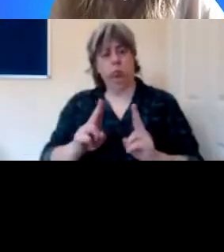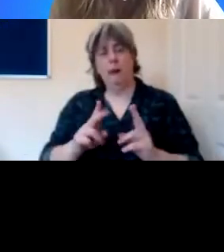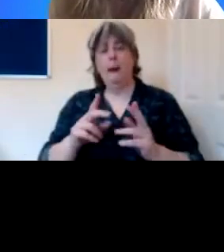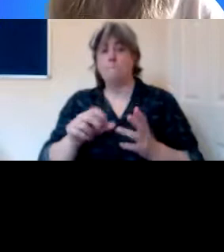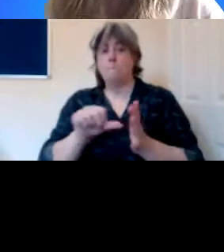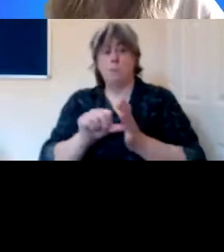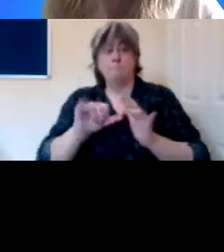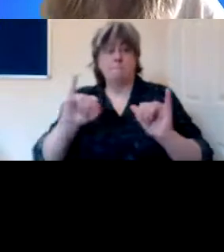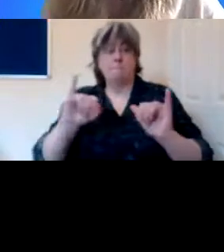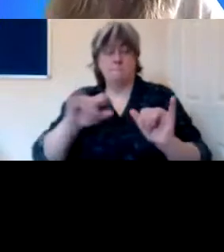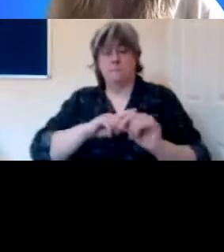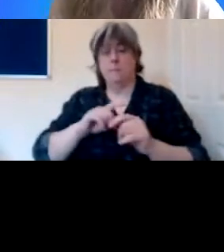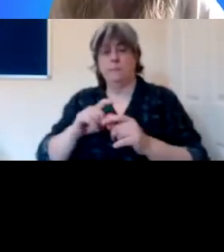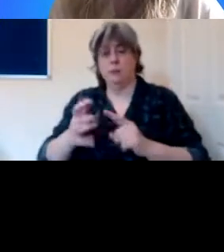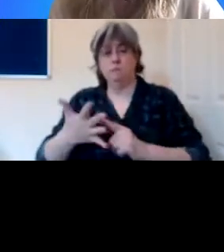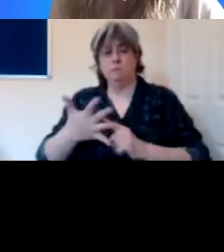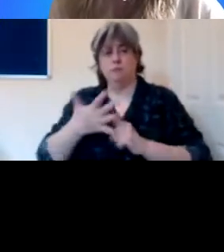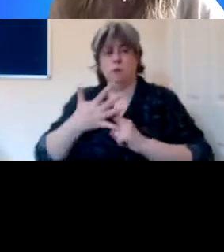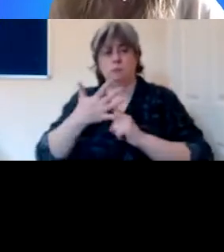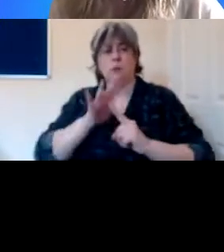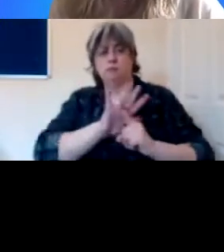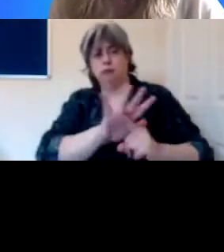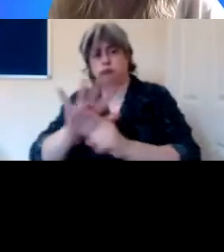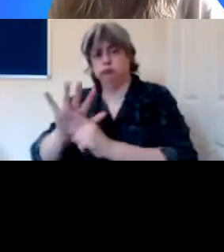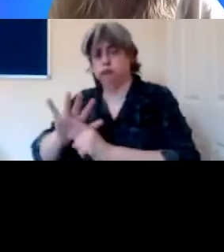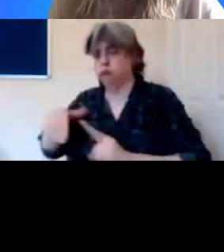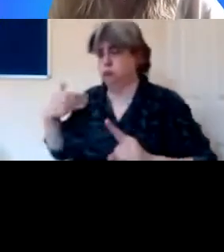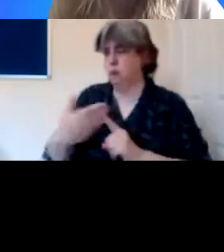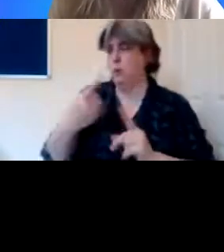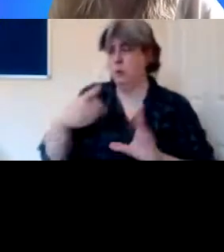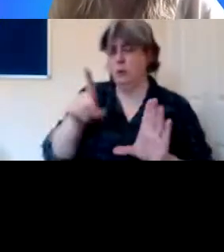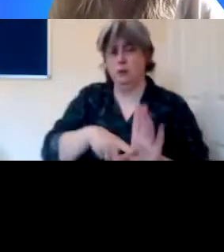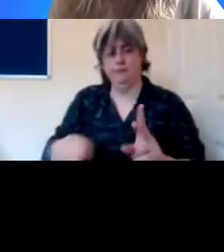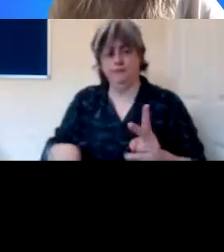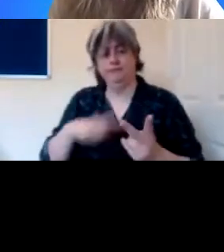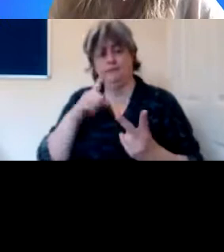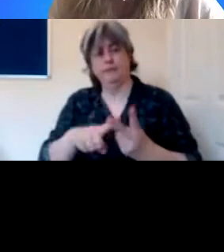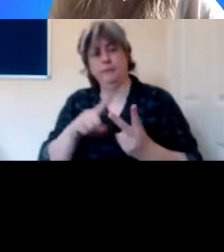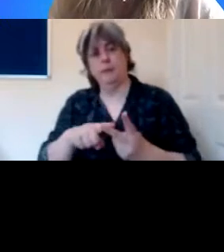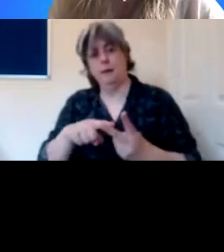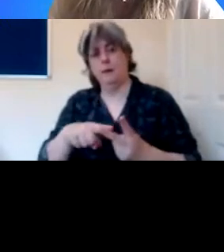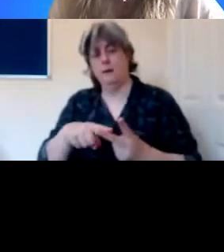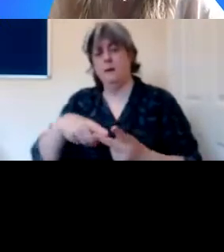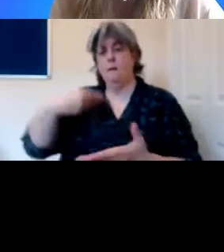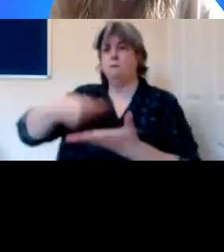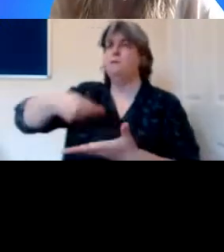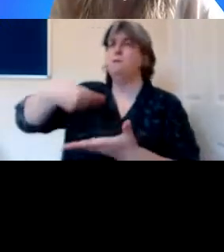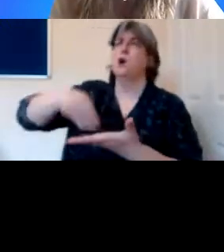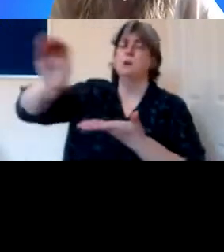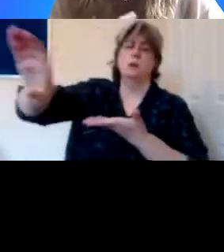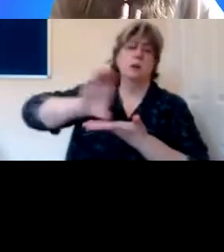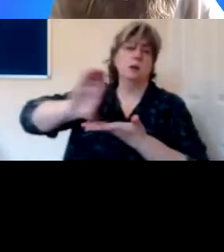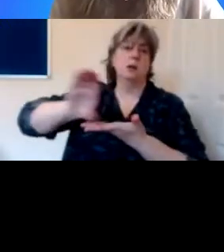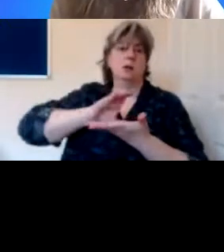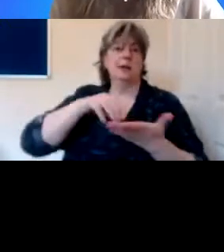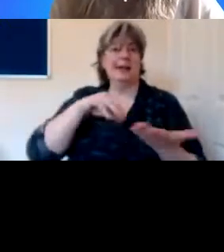pressures that we've had over this last year. Our second key area is funding. Now, many of the priorities that we've